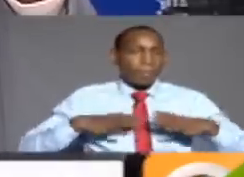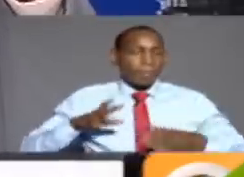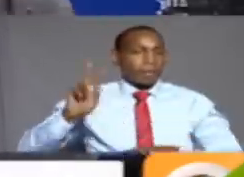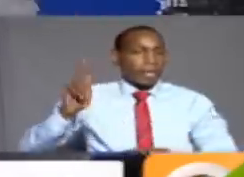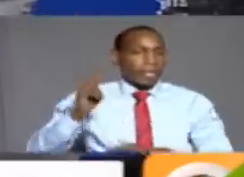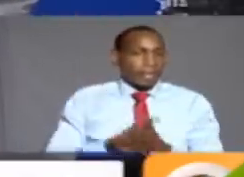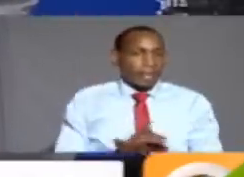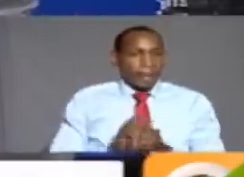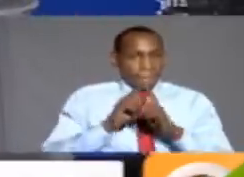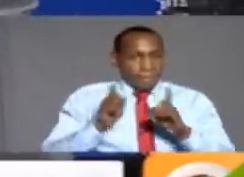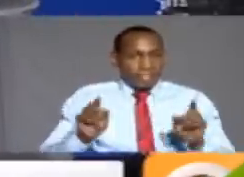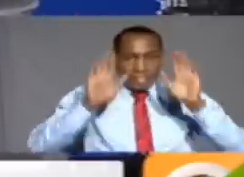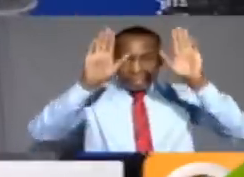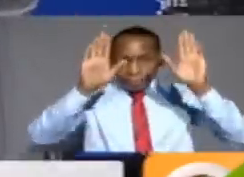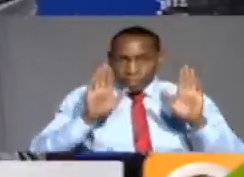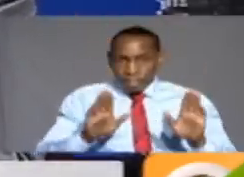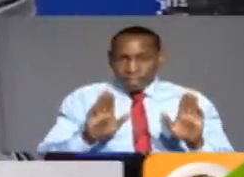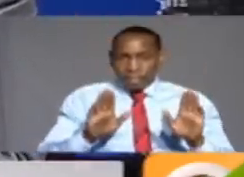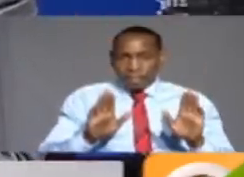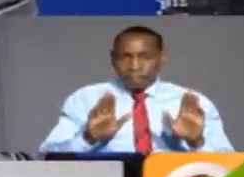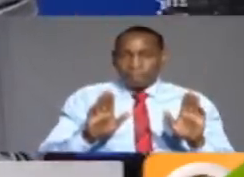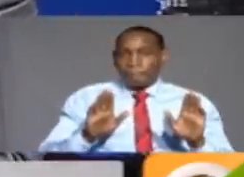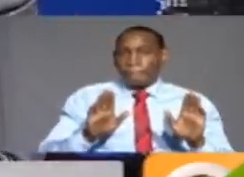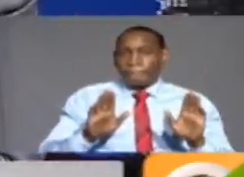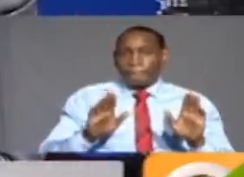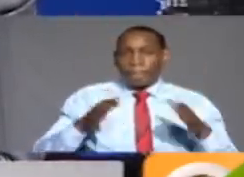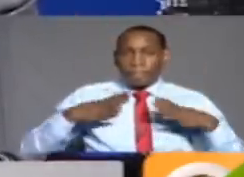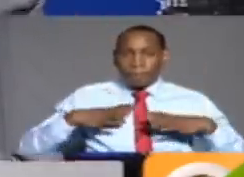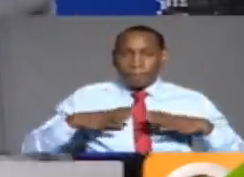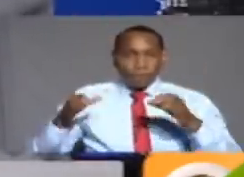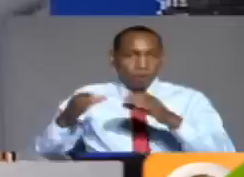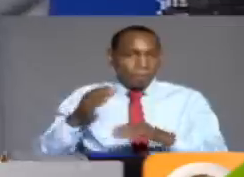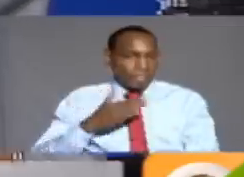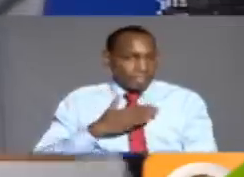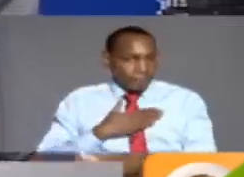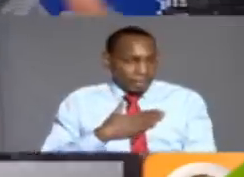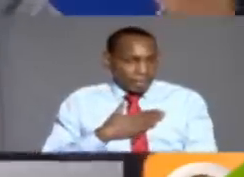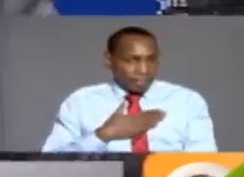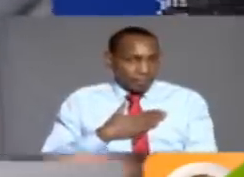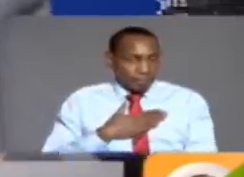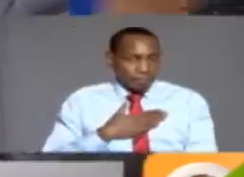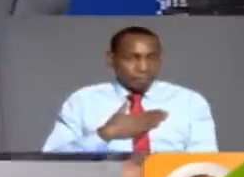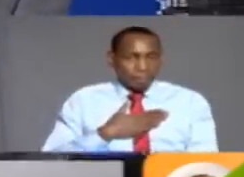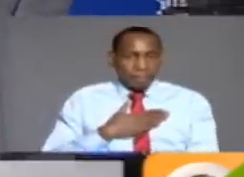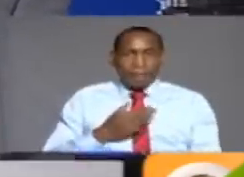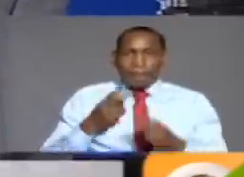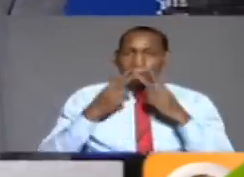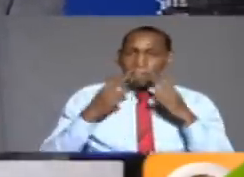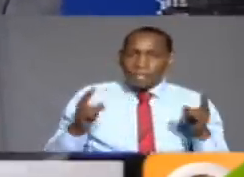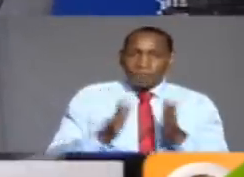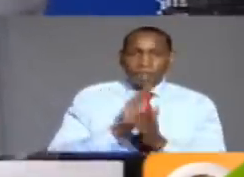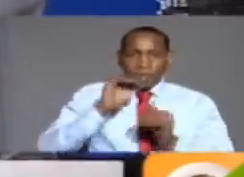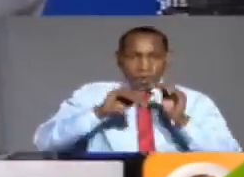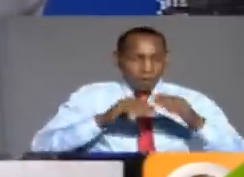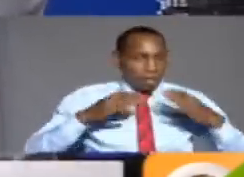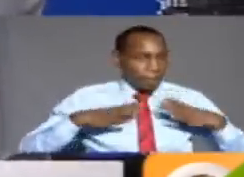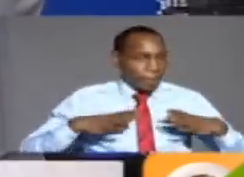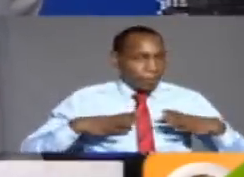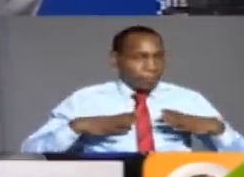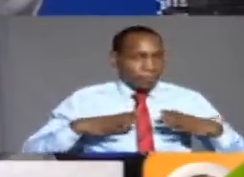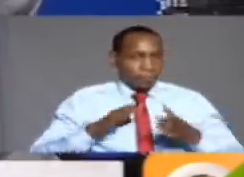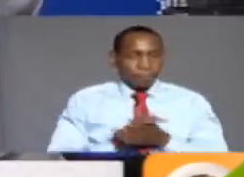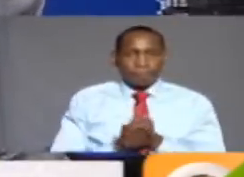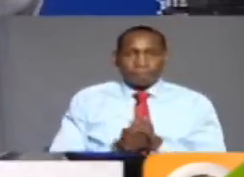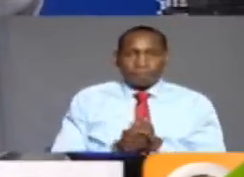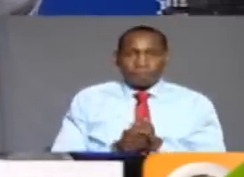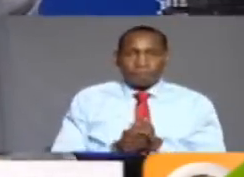but significantly so, also the people from our community. It is only long-lasting peace with everyone. So I think the